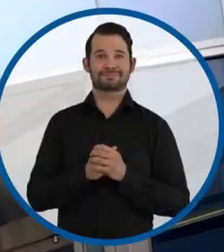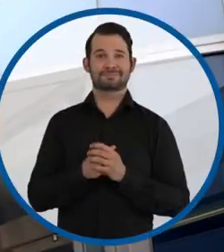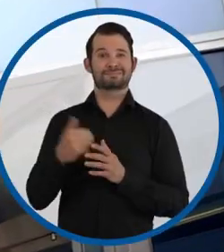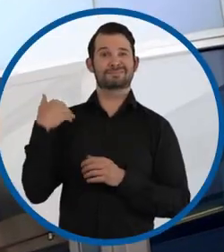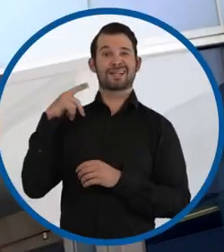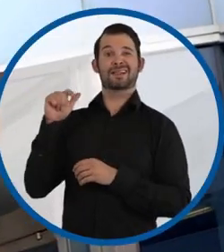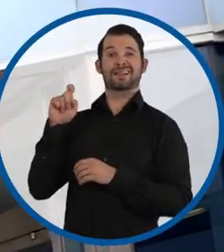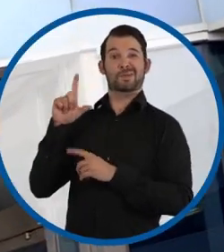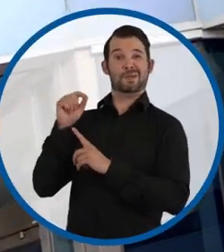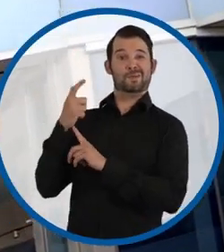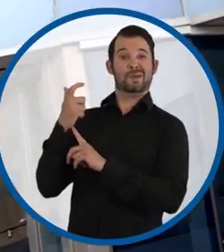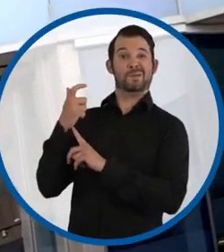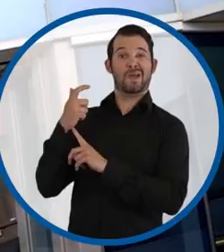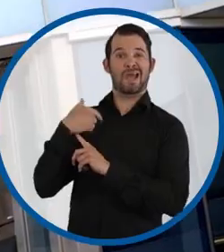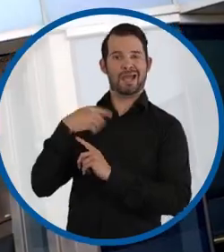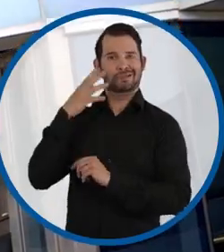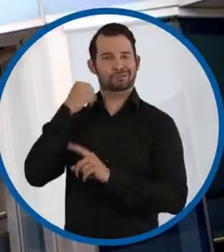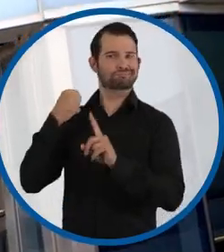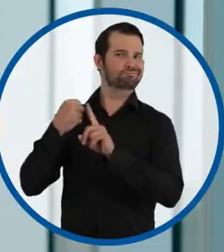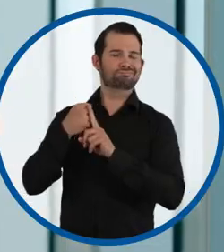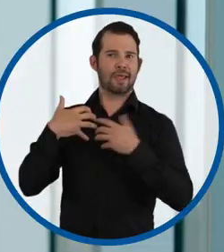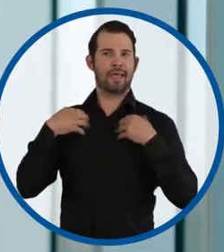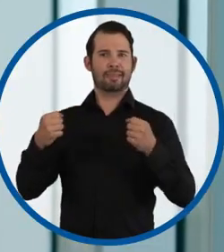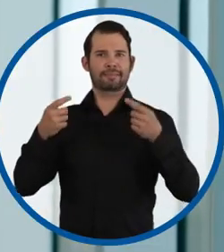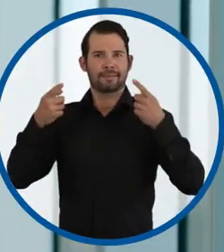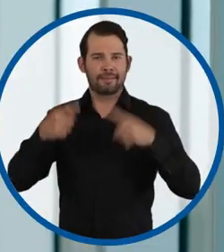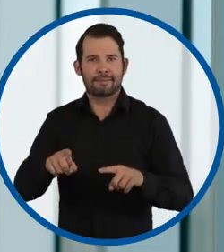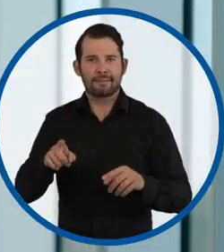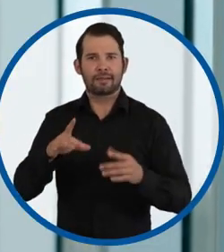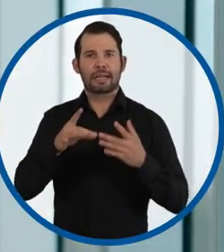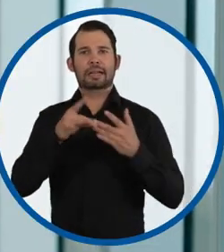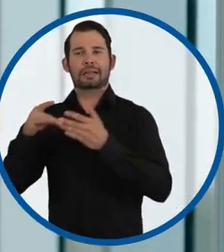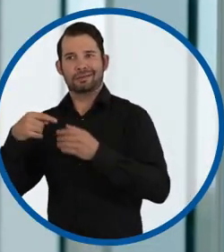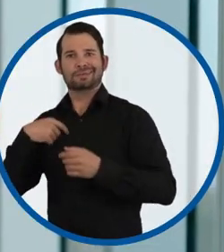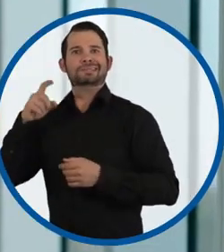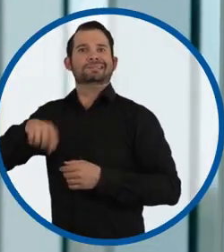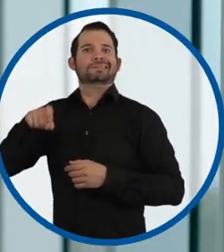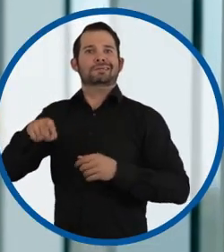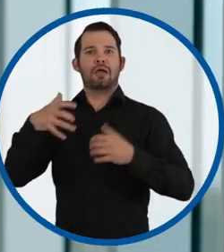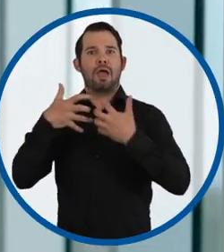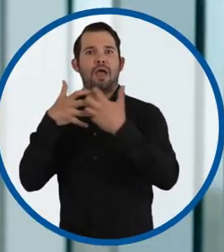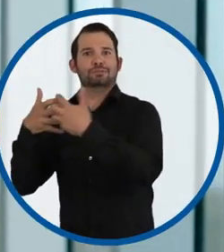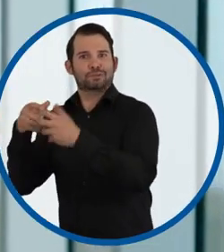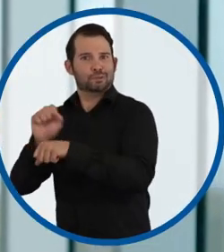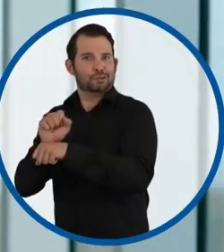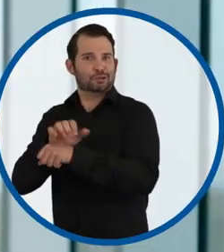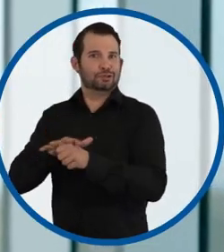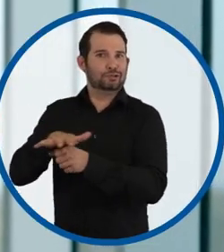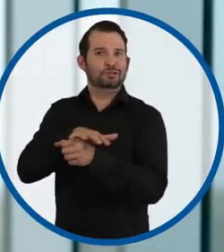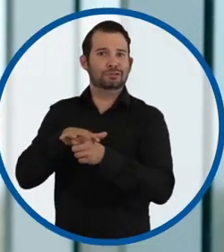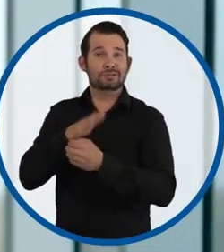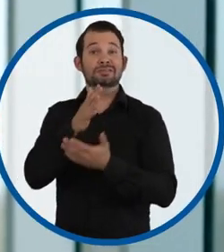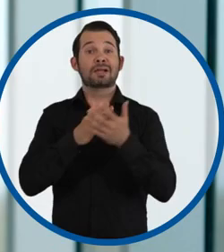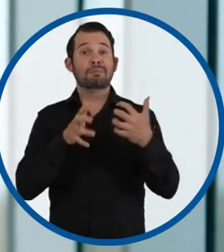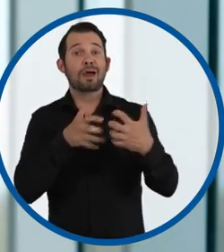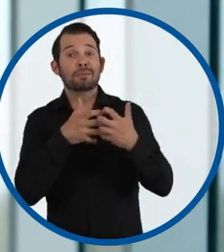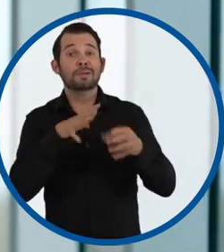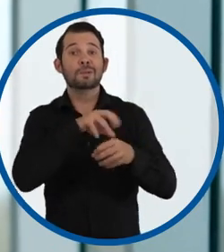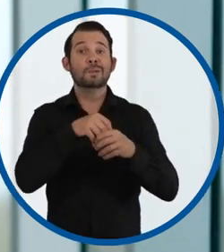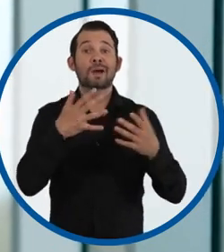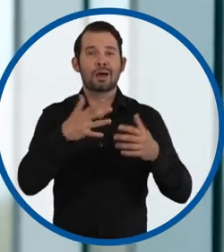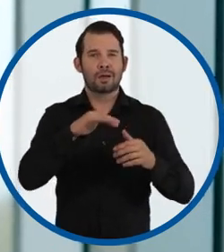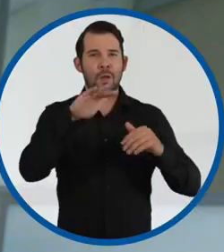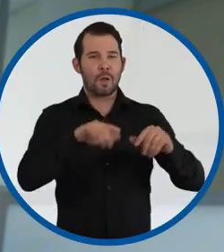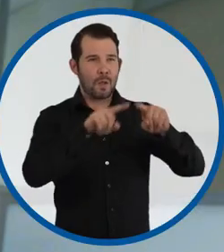In late 2021, I experienced a health event that led to my needing accommodations at the workplace. Some of those accommodations include a